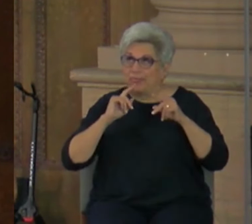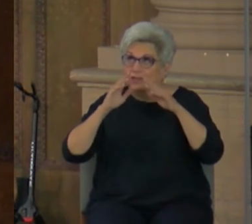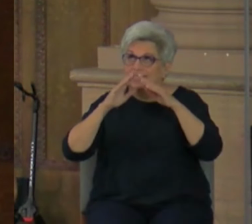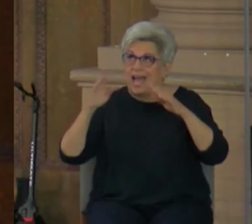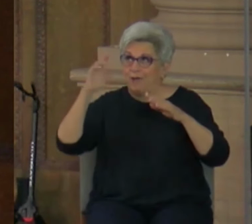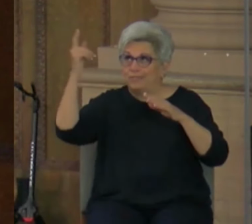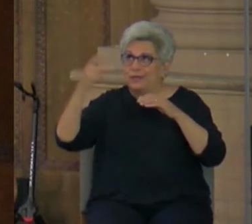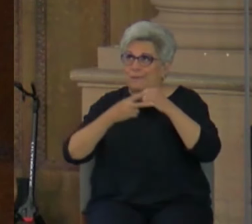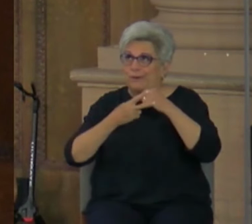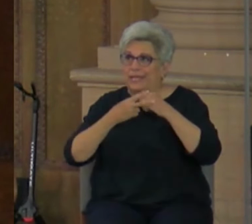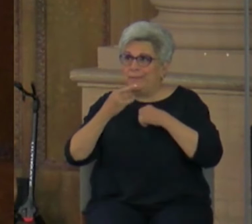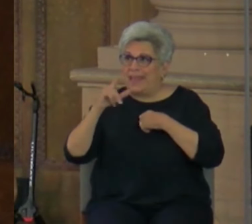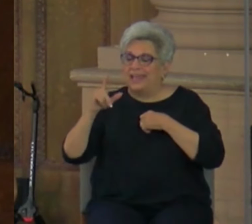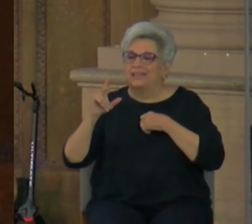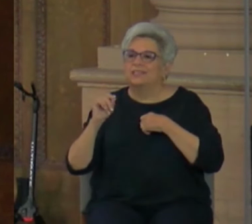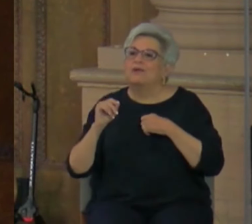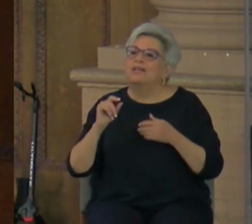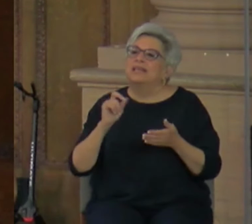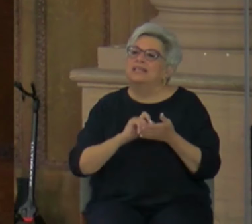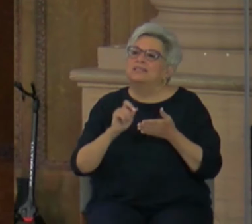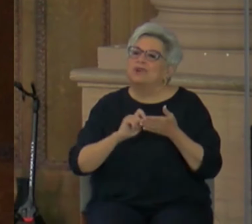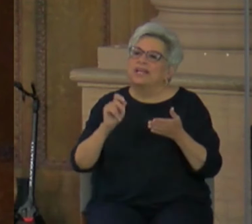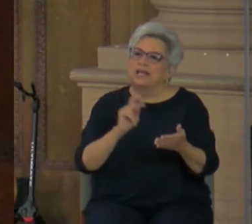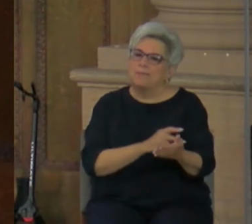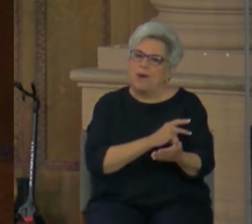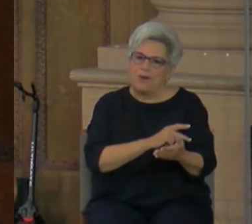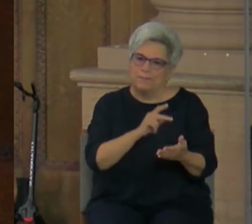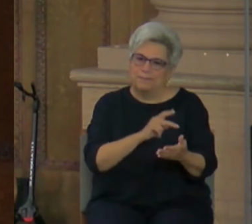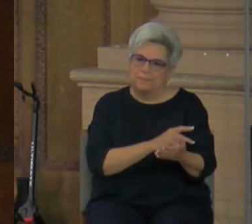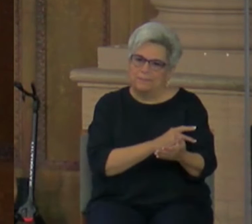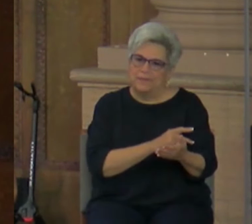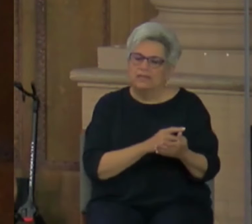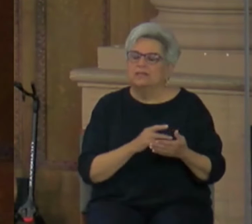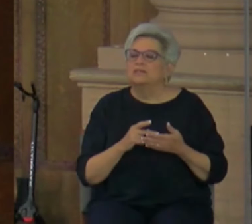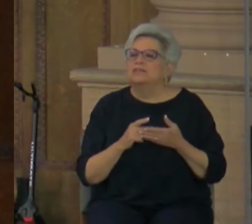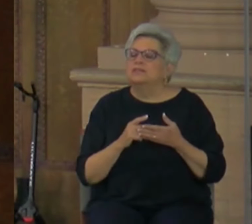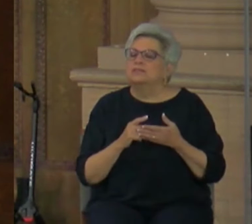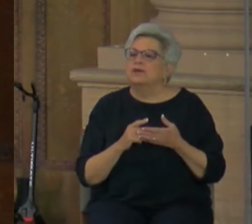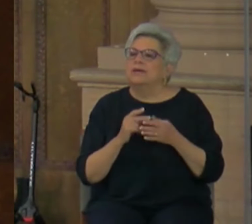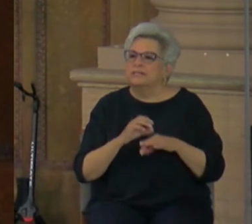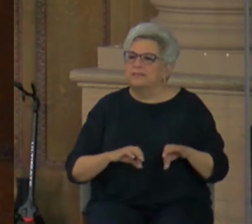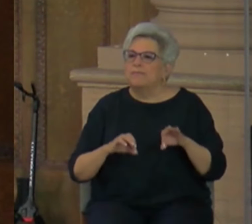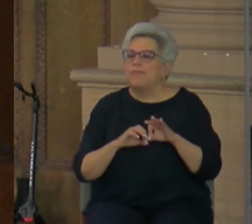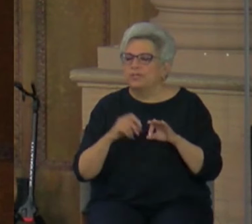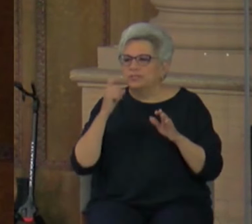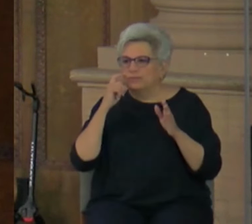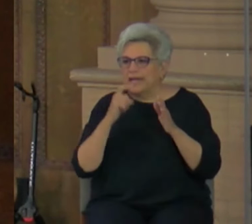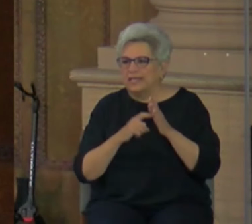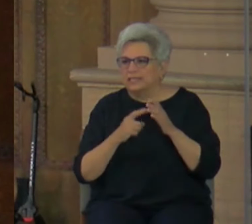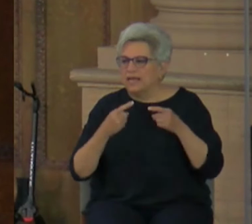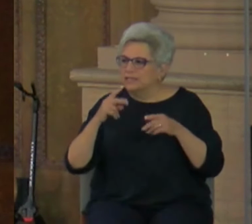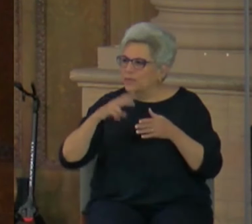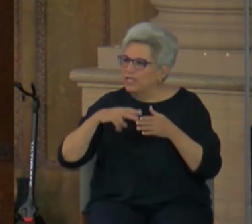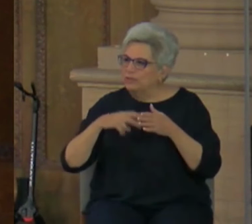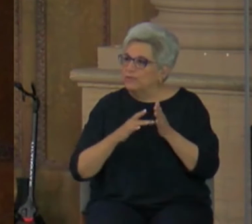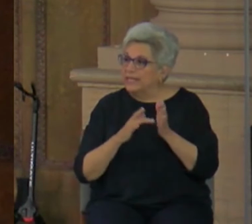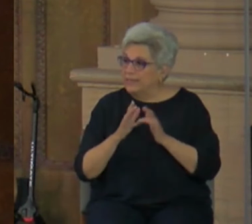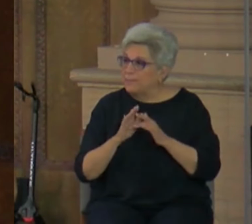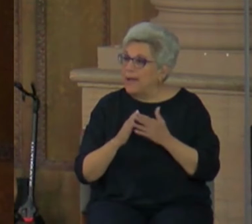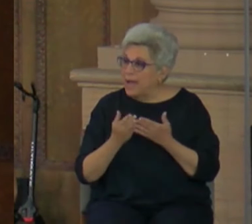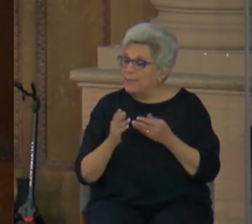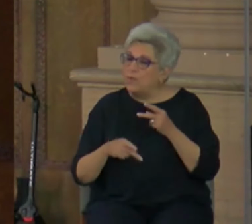wouldn't have said that because he was writing a poem. And it's important for us to know what the figure or what the type of speech is, what the type of writing is,